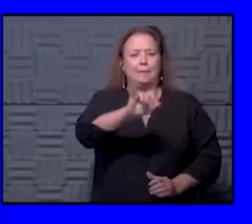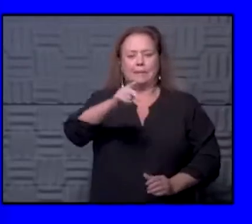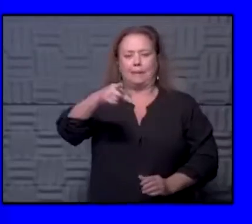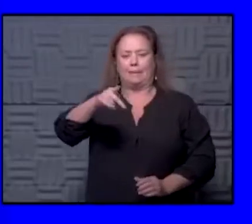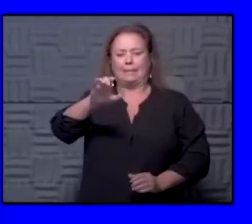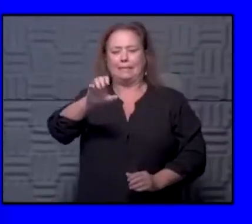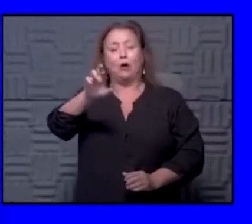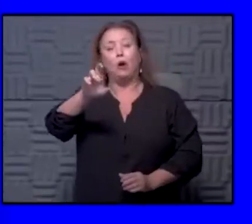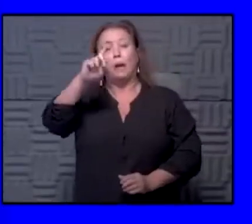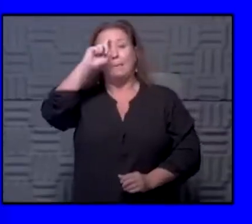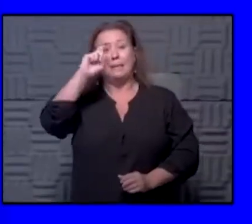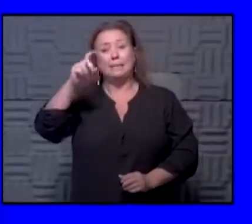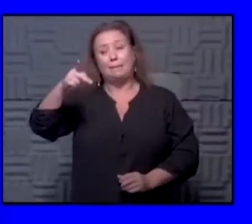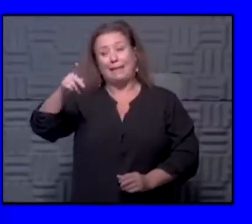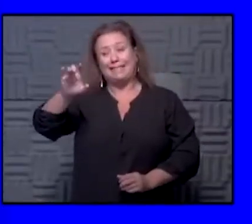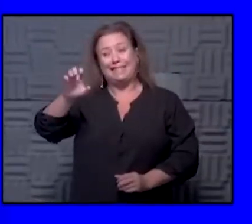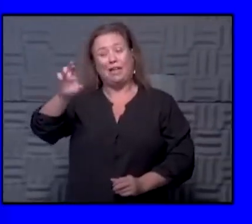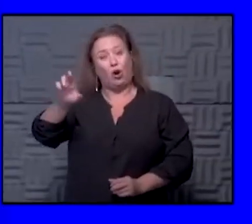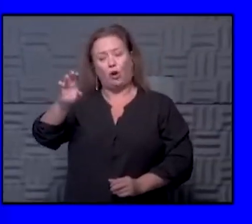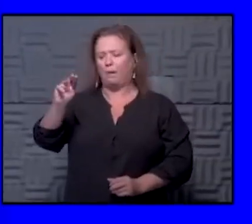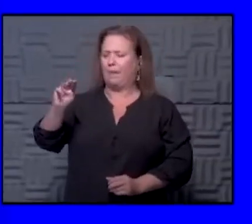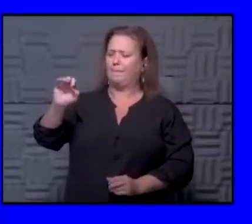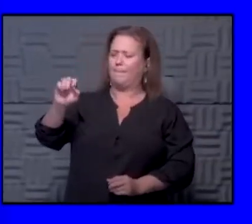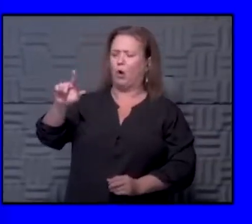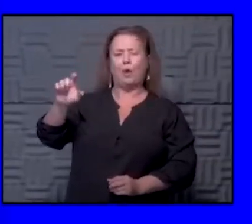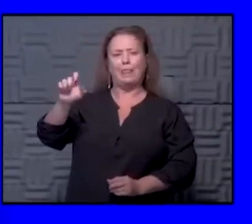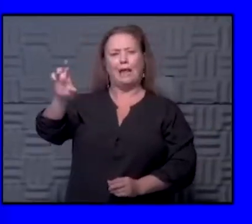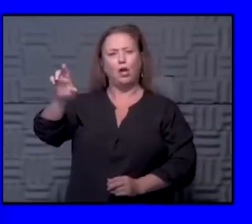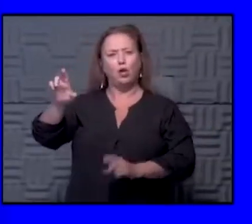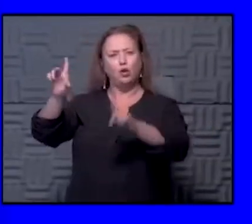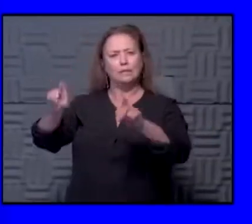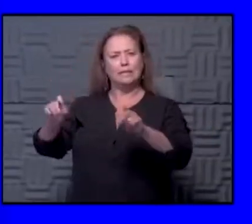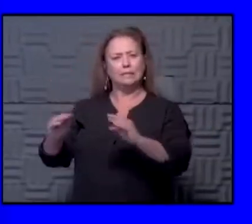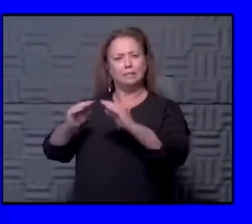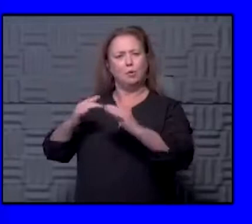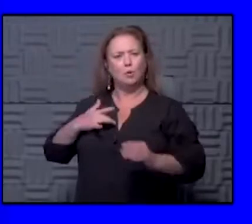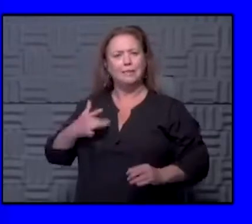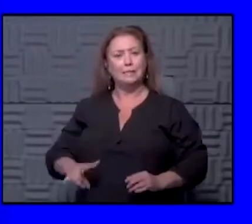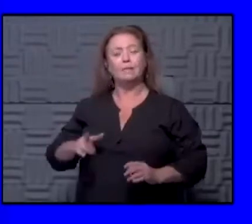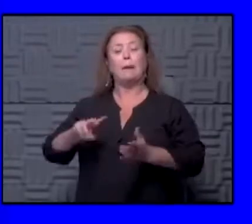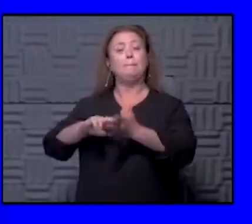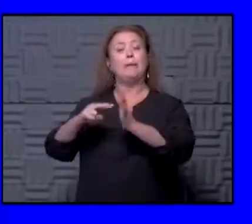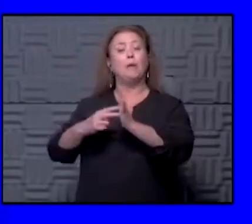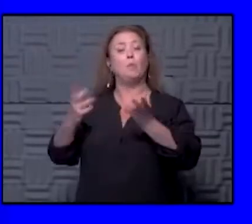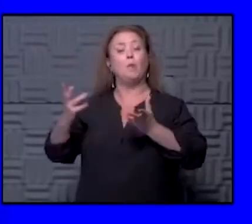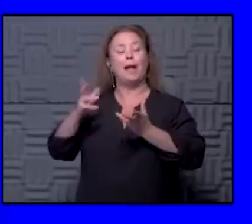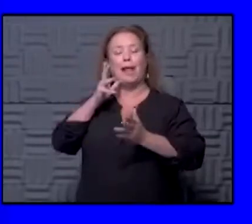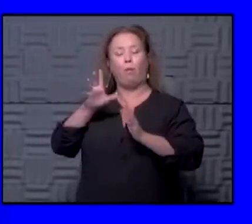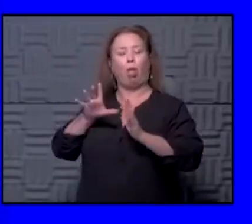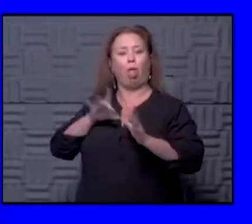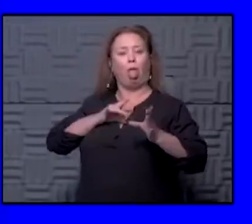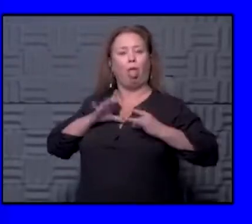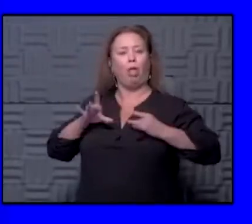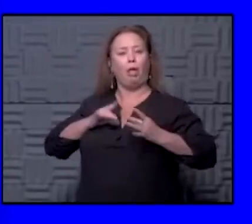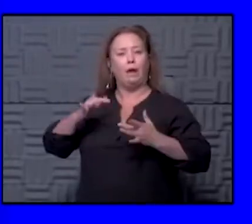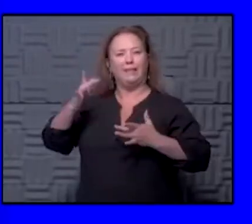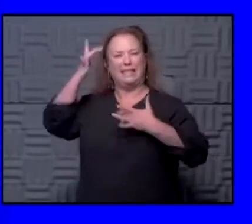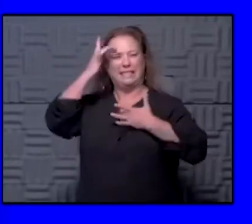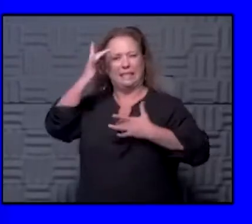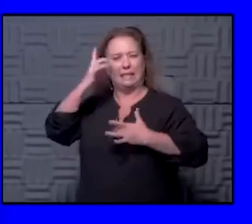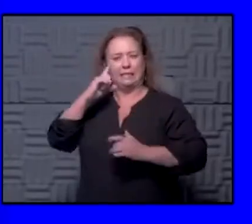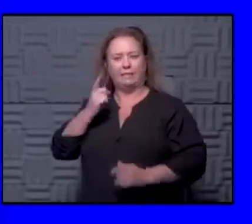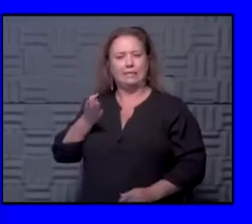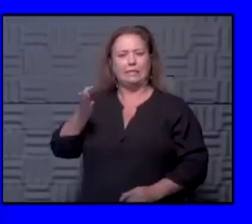the molecular tests, the PCR tests, are more sensitive, meaning that it will pick up the disease if it is there. And you want